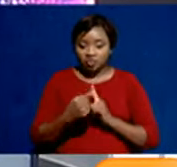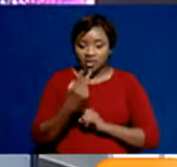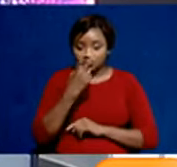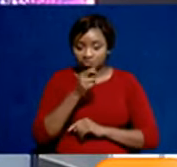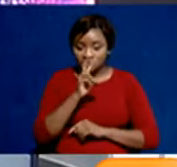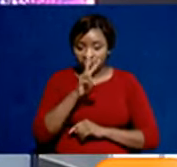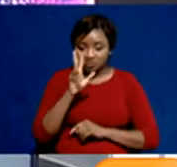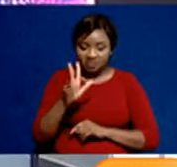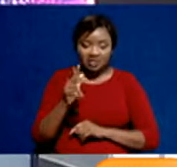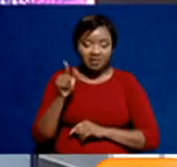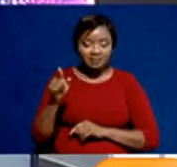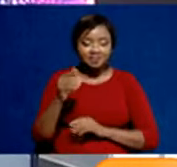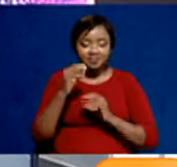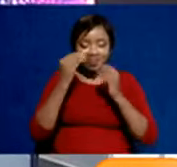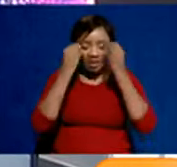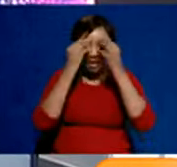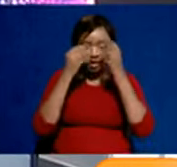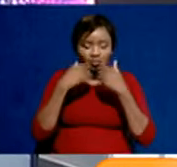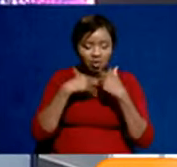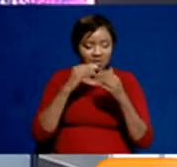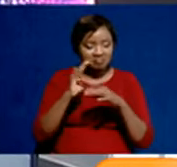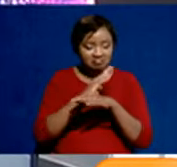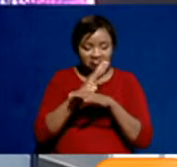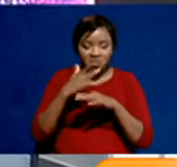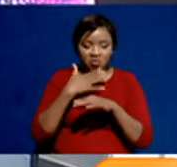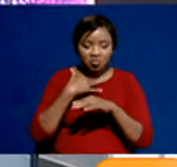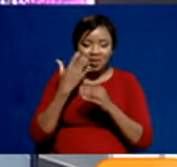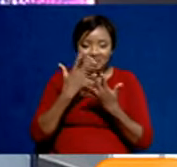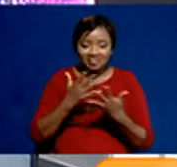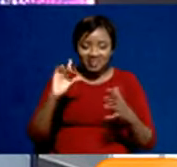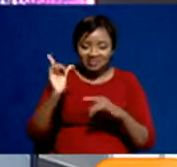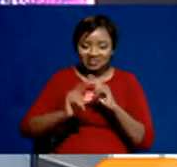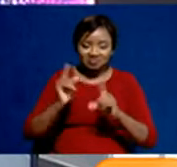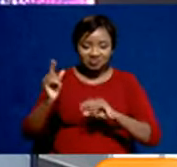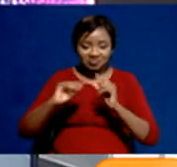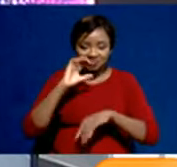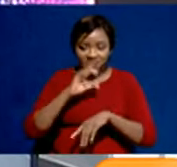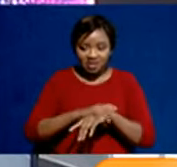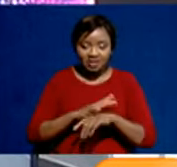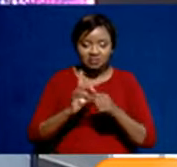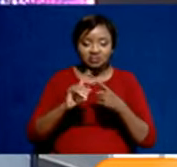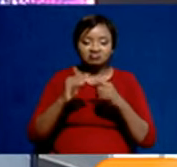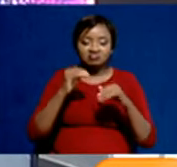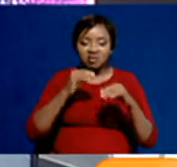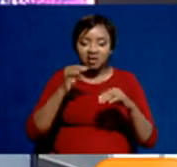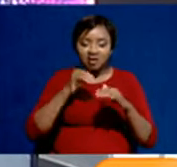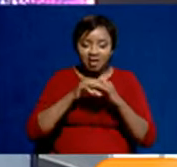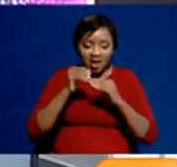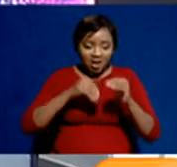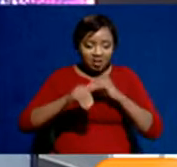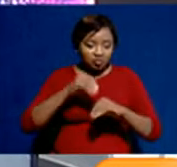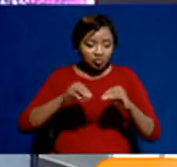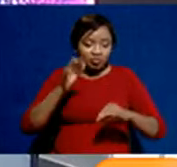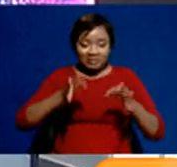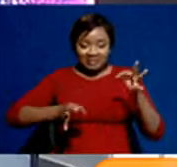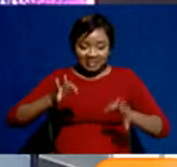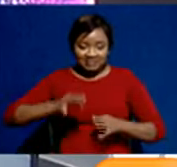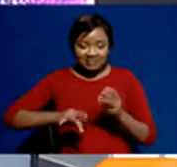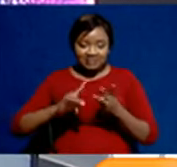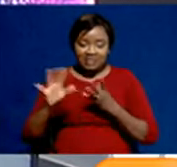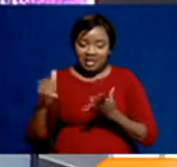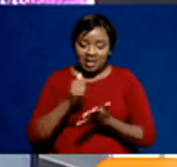been busy agitating for a reduction of the cost of living, electoral justice and inclusivity in the recruitment of